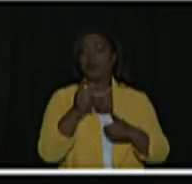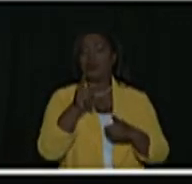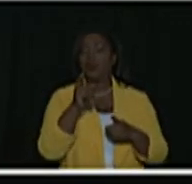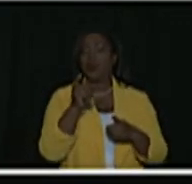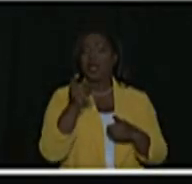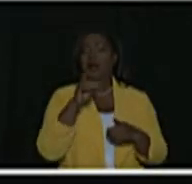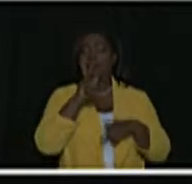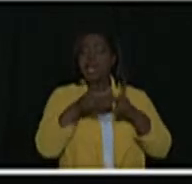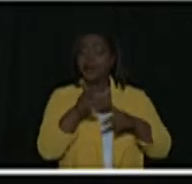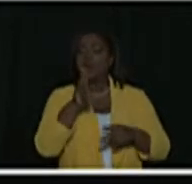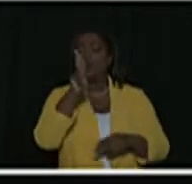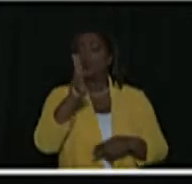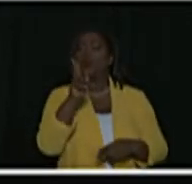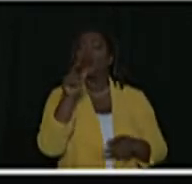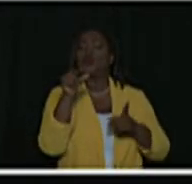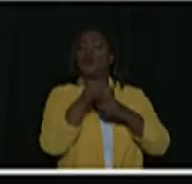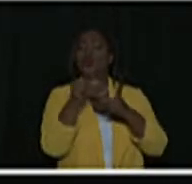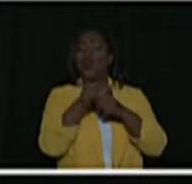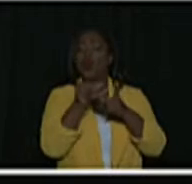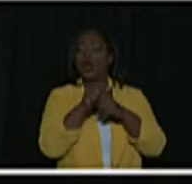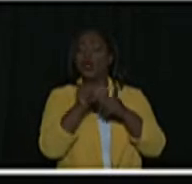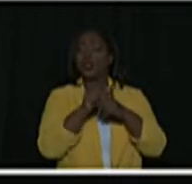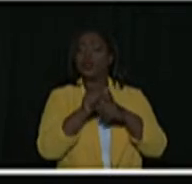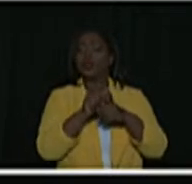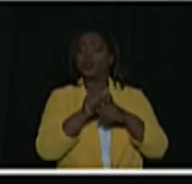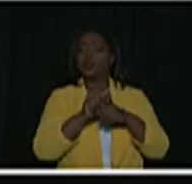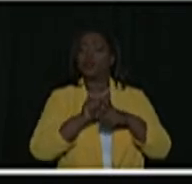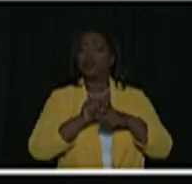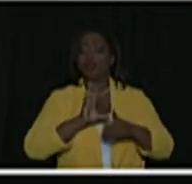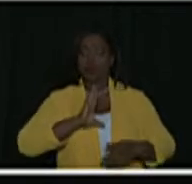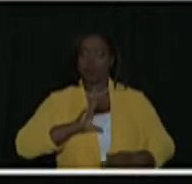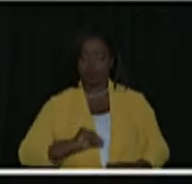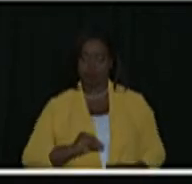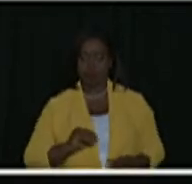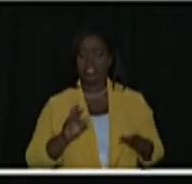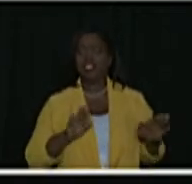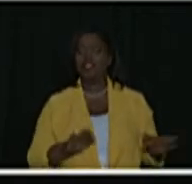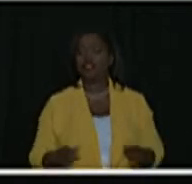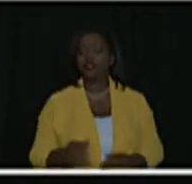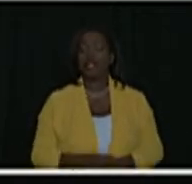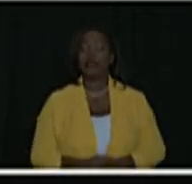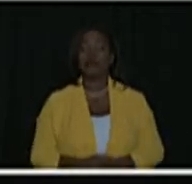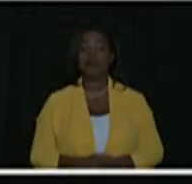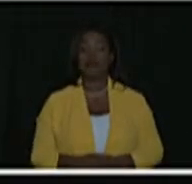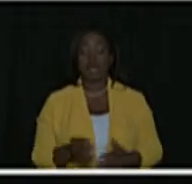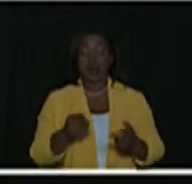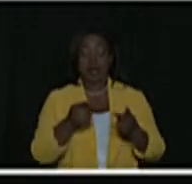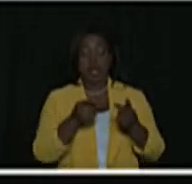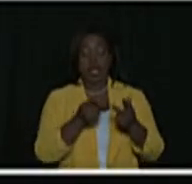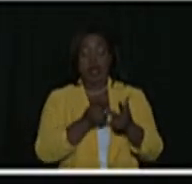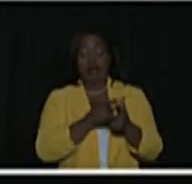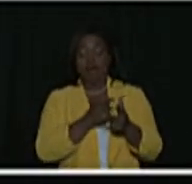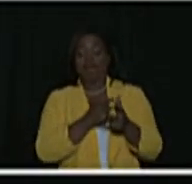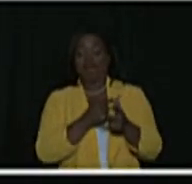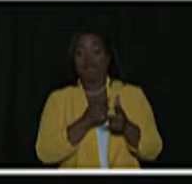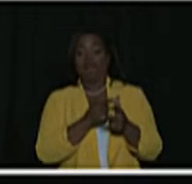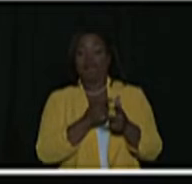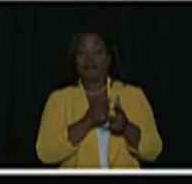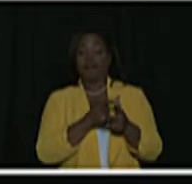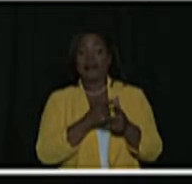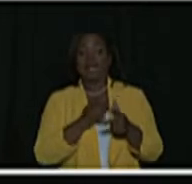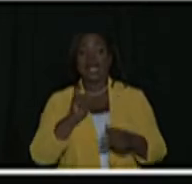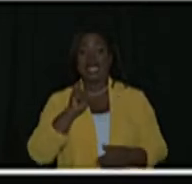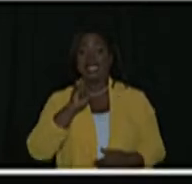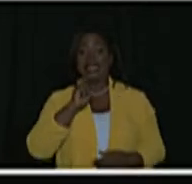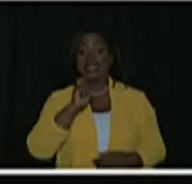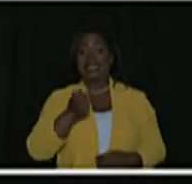Sexual abuse, of course, is where they are sexually violated. Their sexual grooming, where